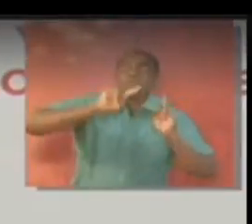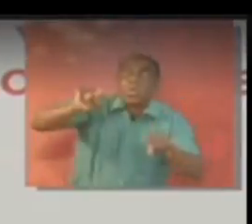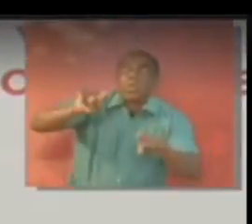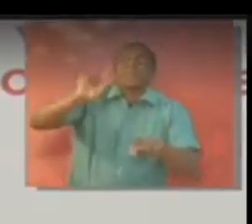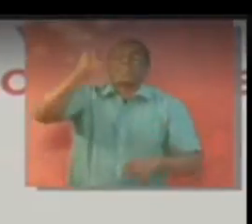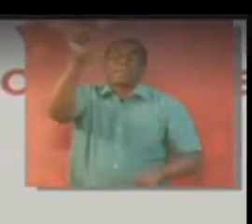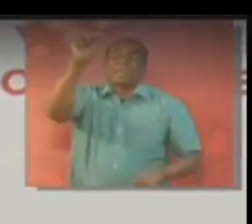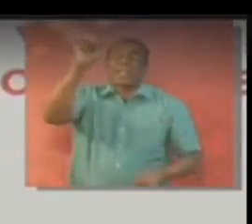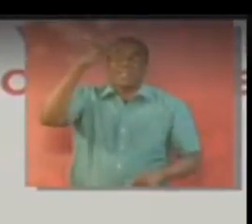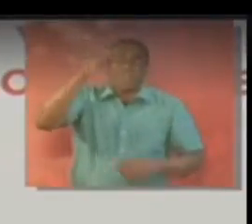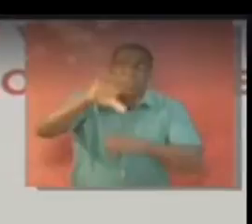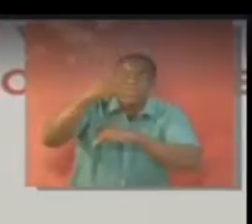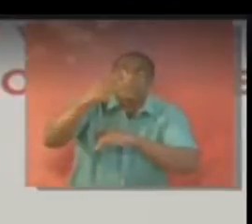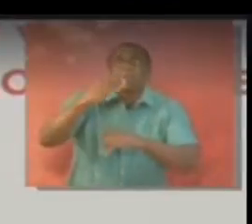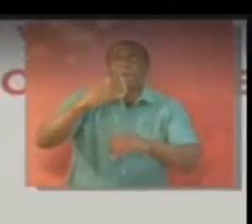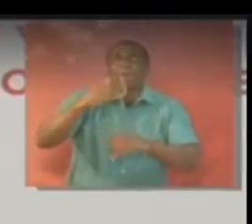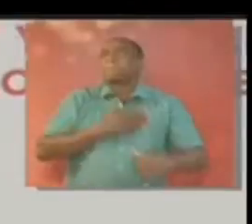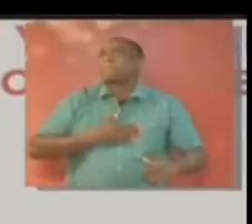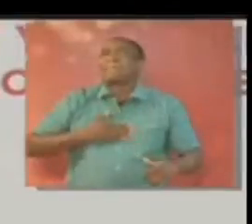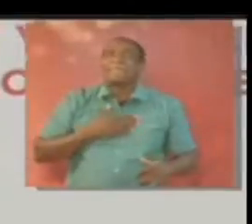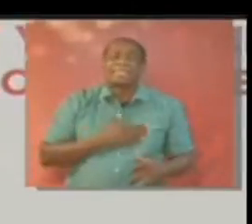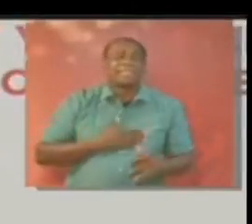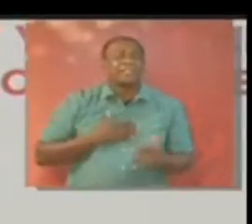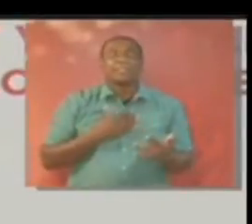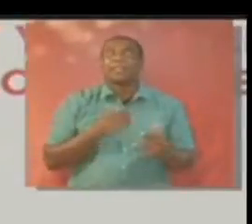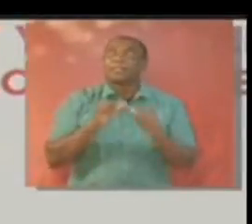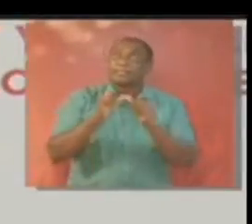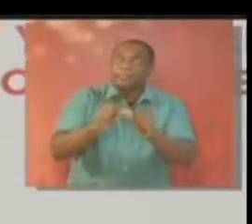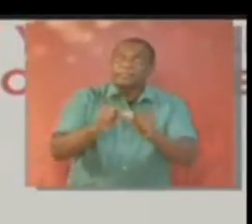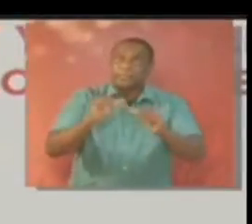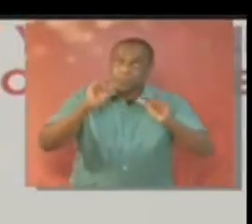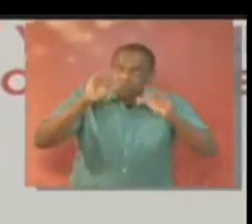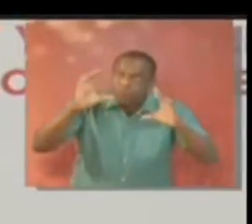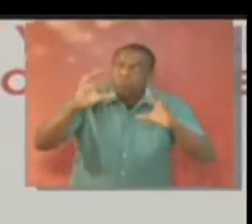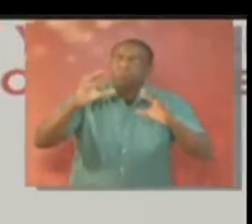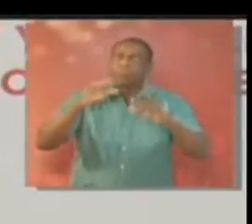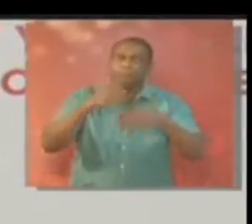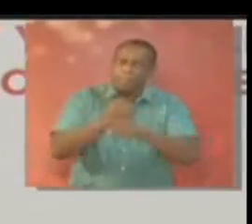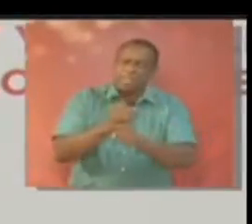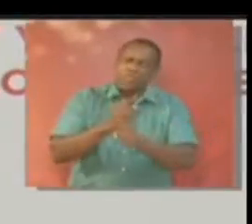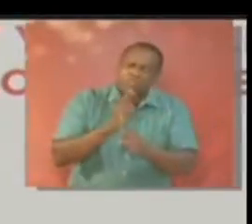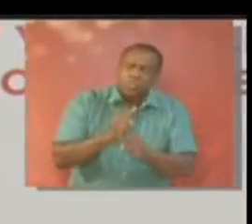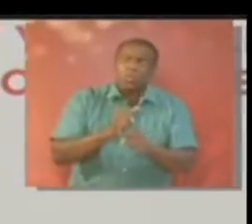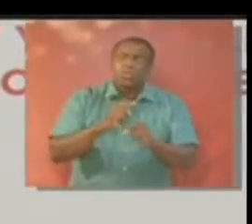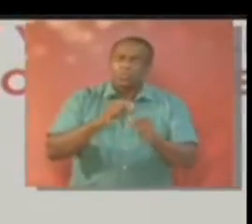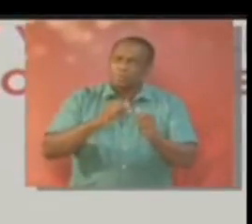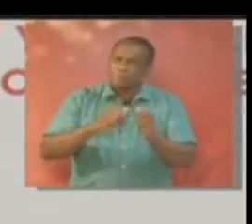your guard down. The fact that you are on vacation does not mean